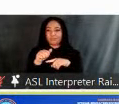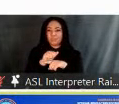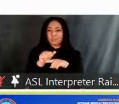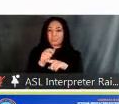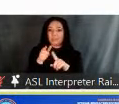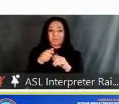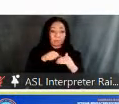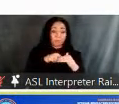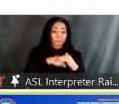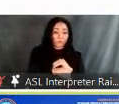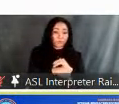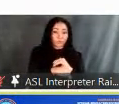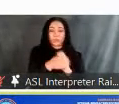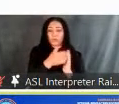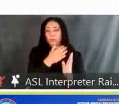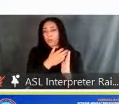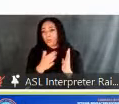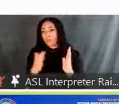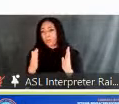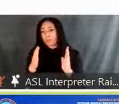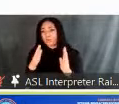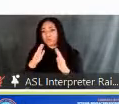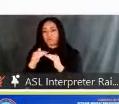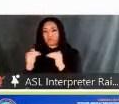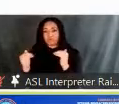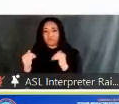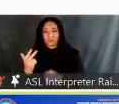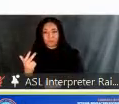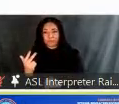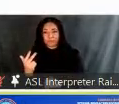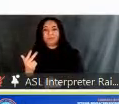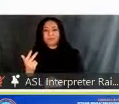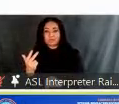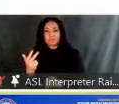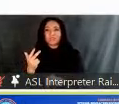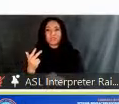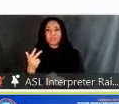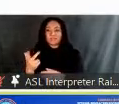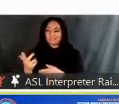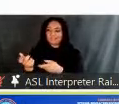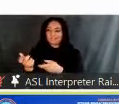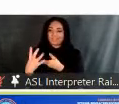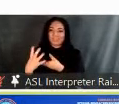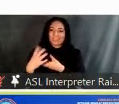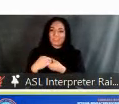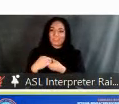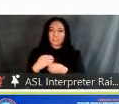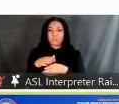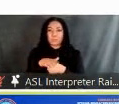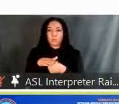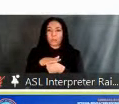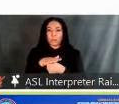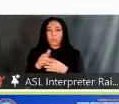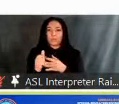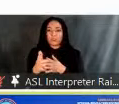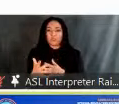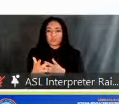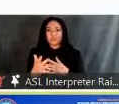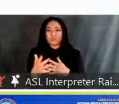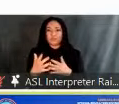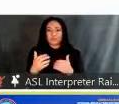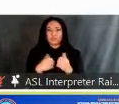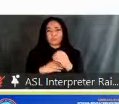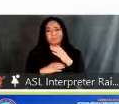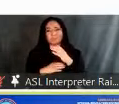birth through grade 3 for engaging local leadership and developing frameworks for effective transition